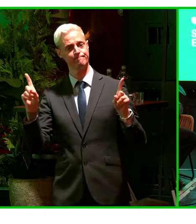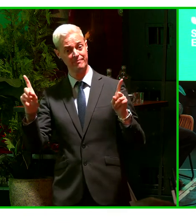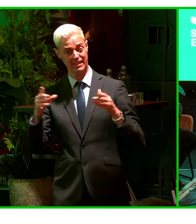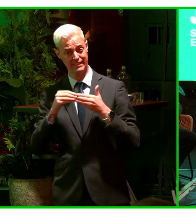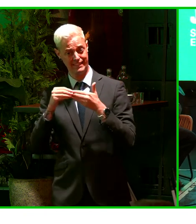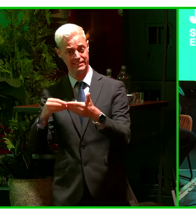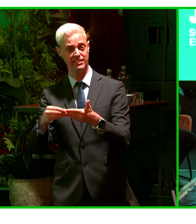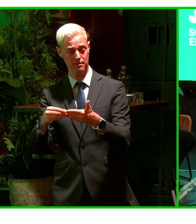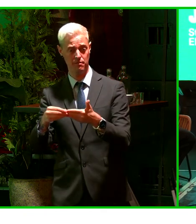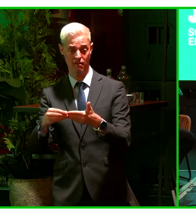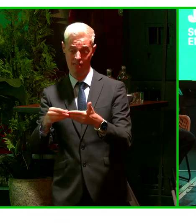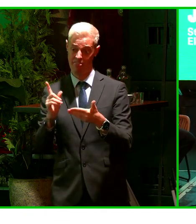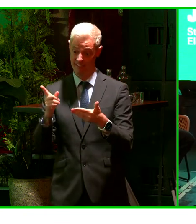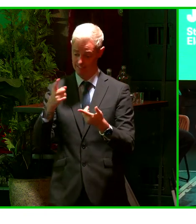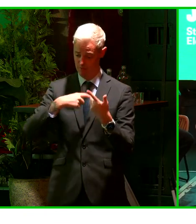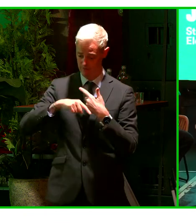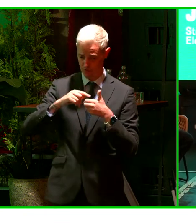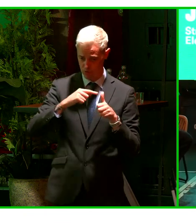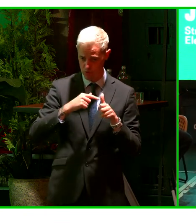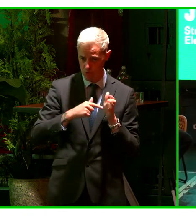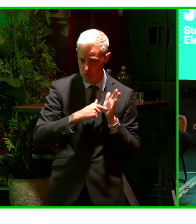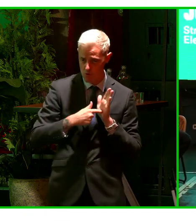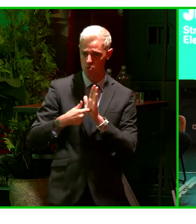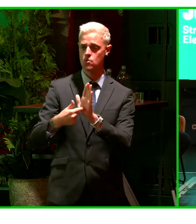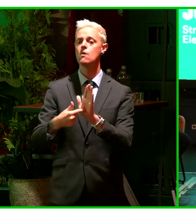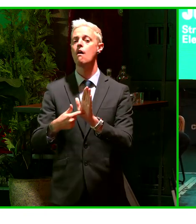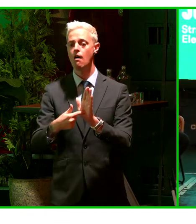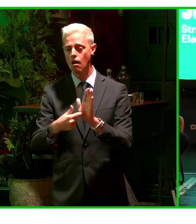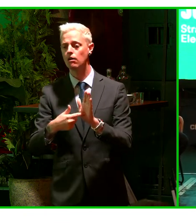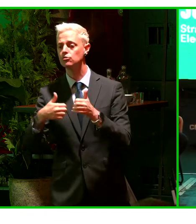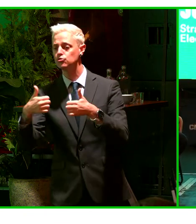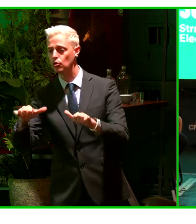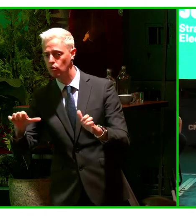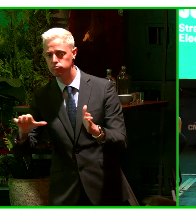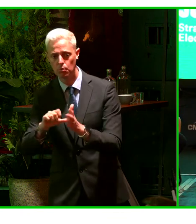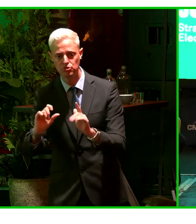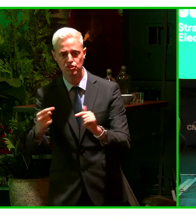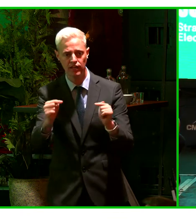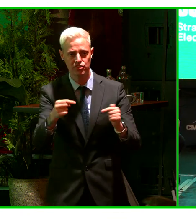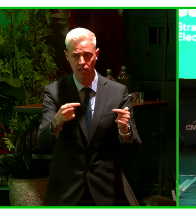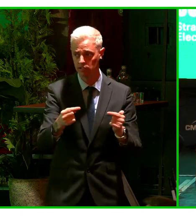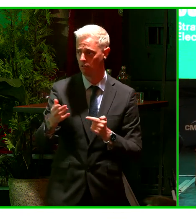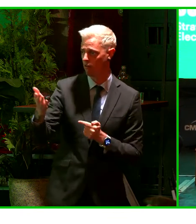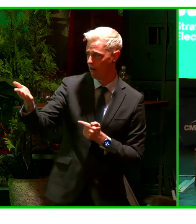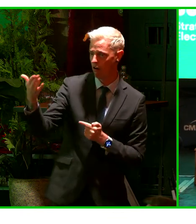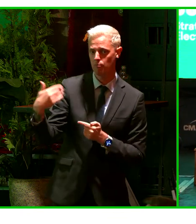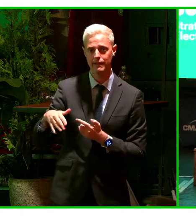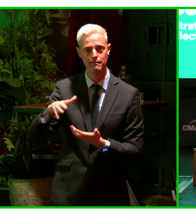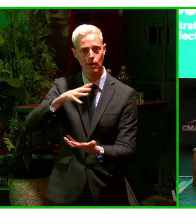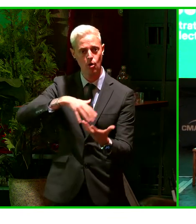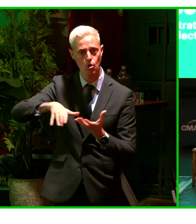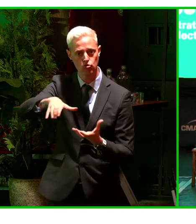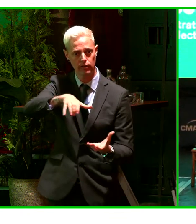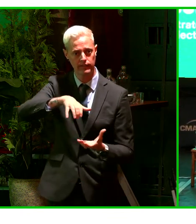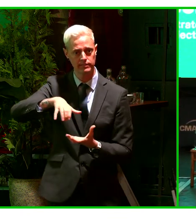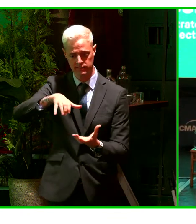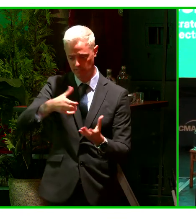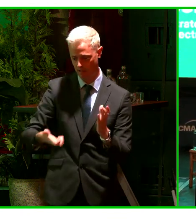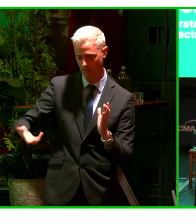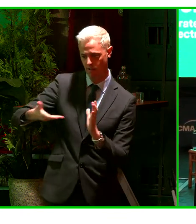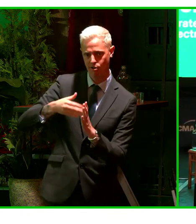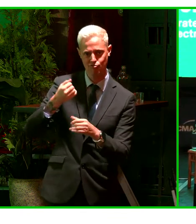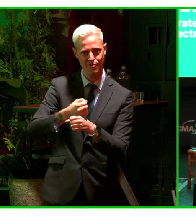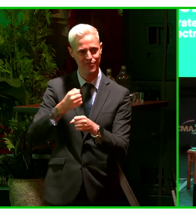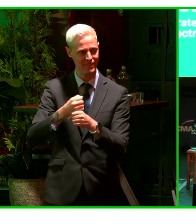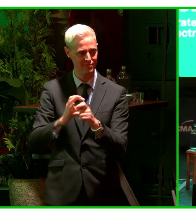things the world has got to do to overcome all the challenges. You heard today about concrete, We can tell you about the marine industry, the power industry,